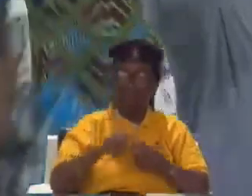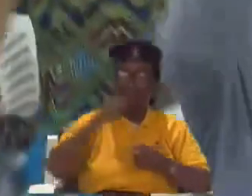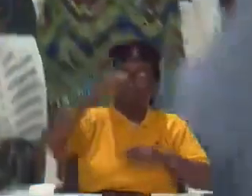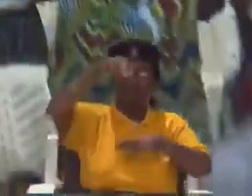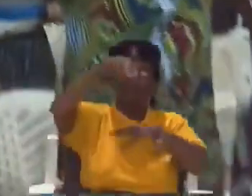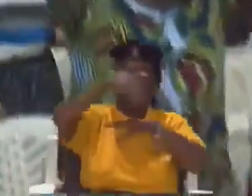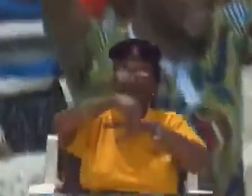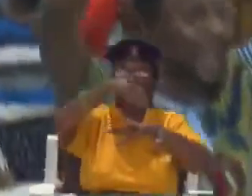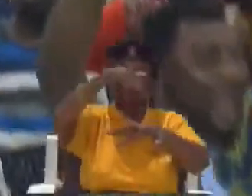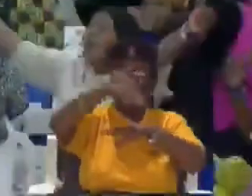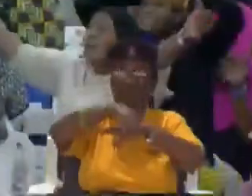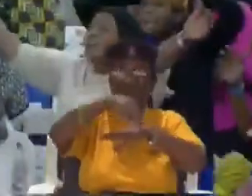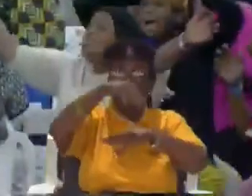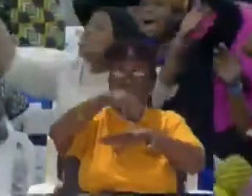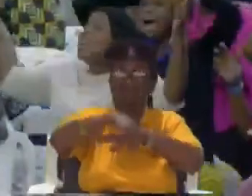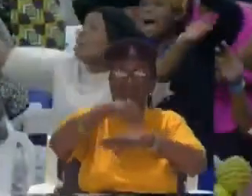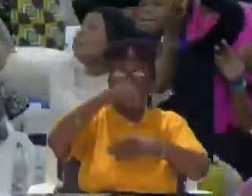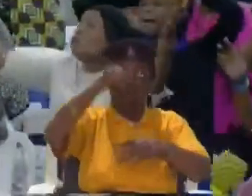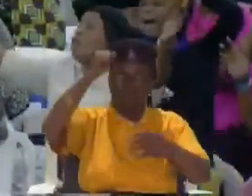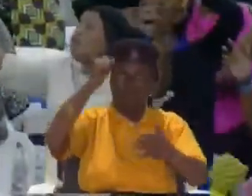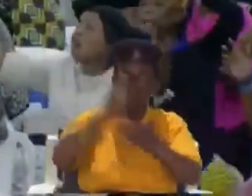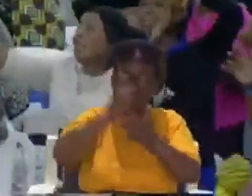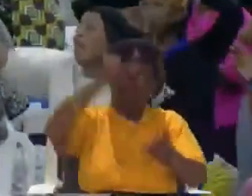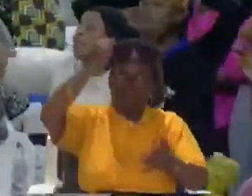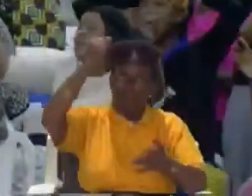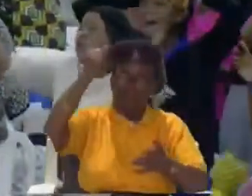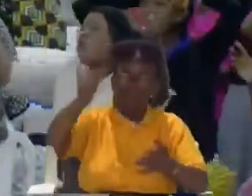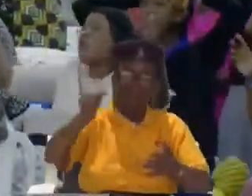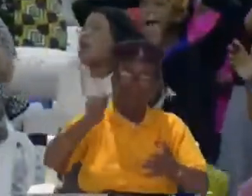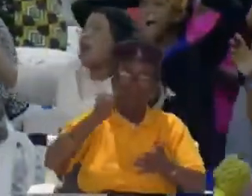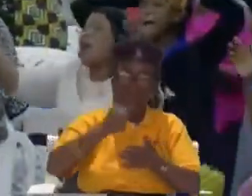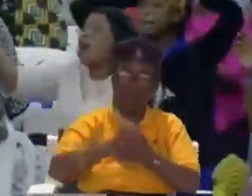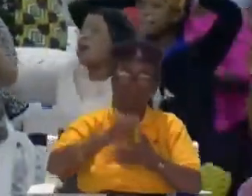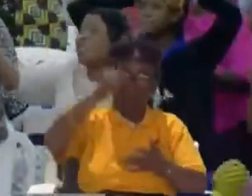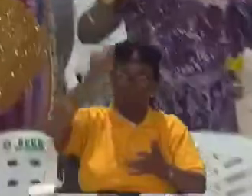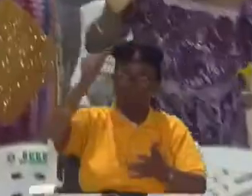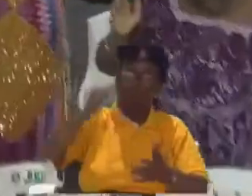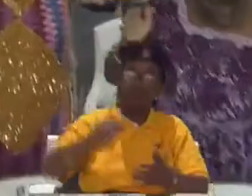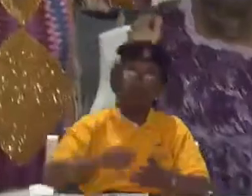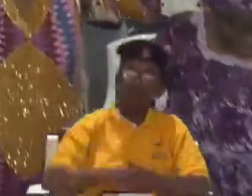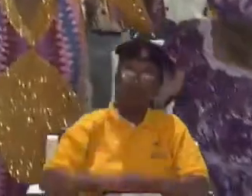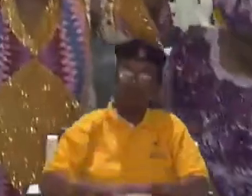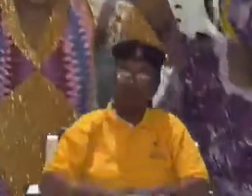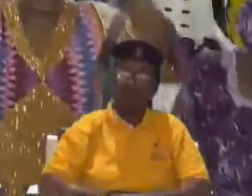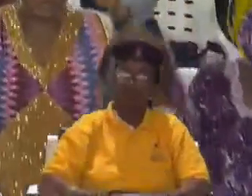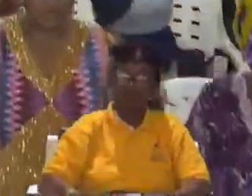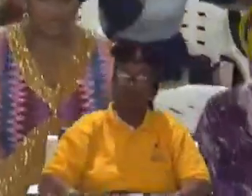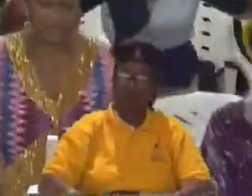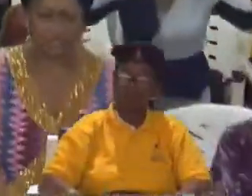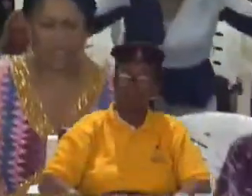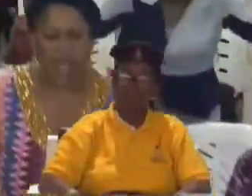O ni so fun o wi pe asale yi gan ni.